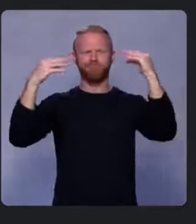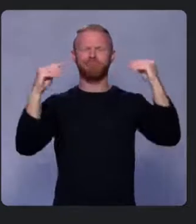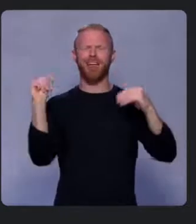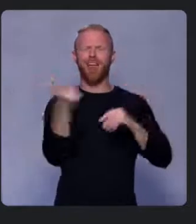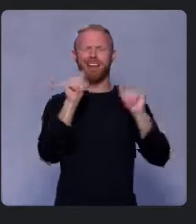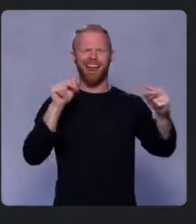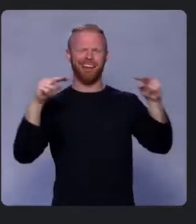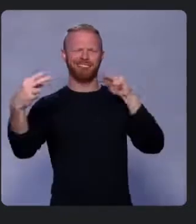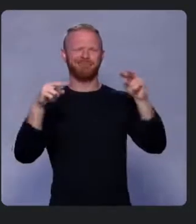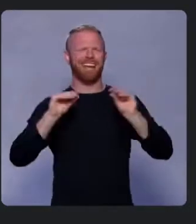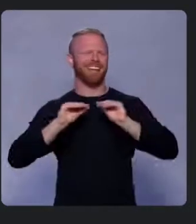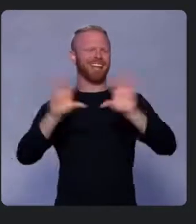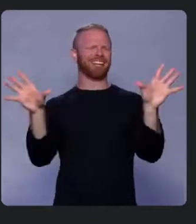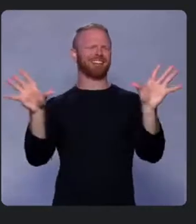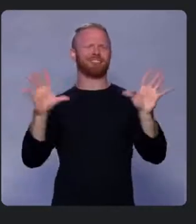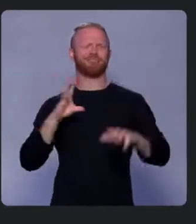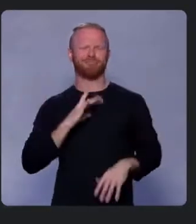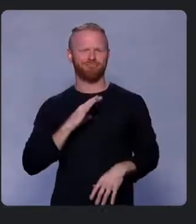environments.